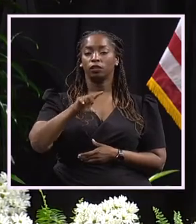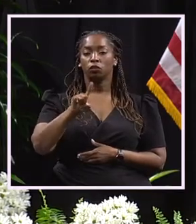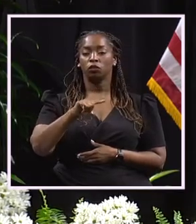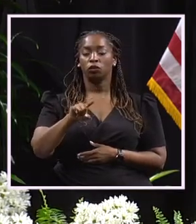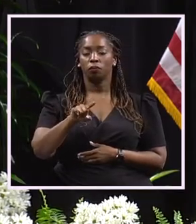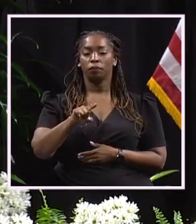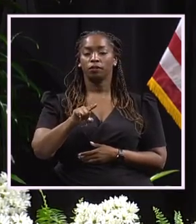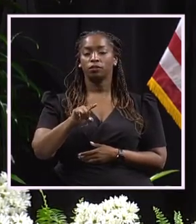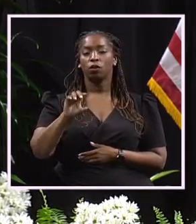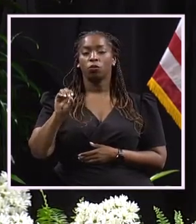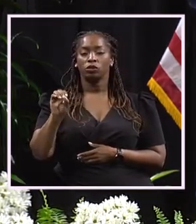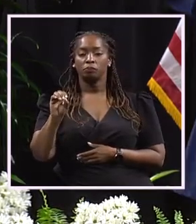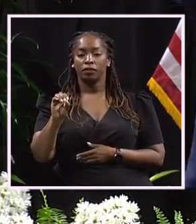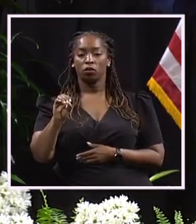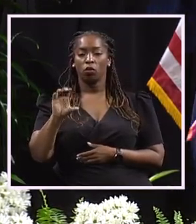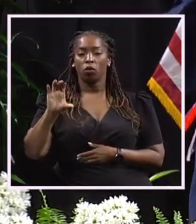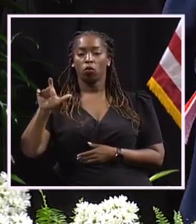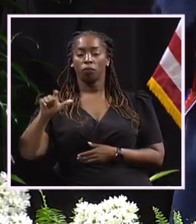cum laude.